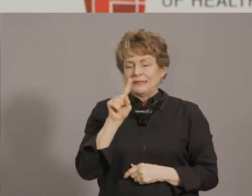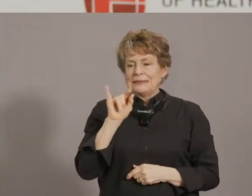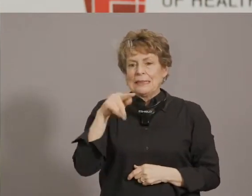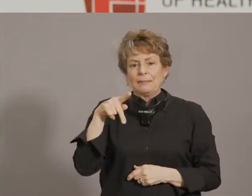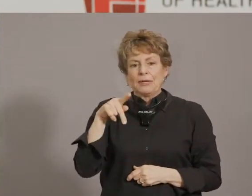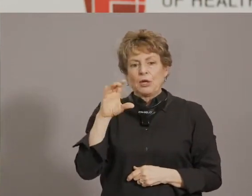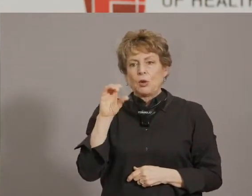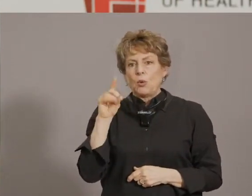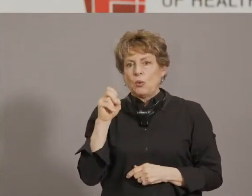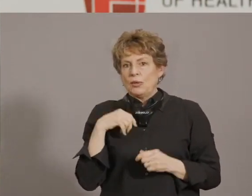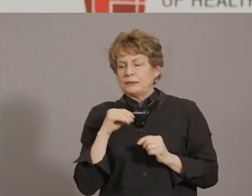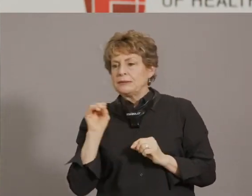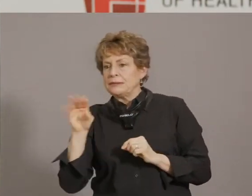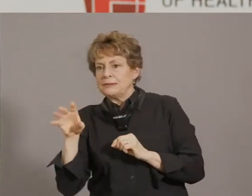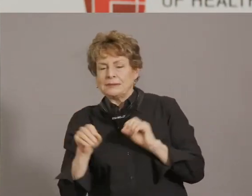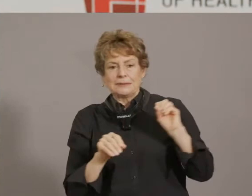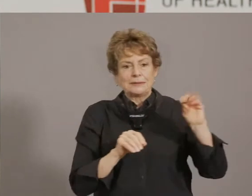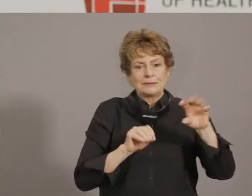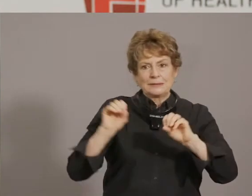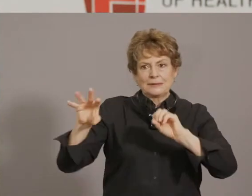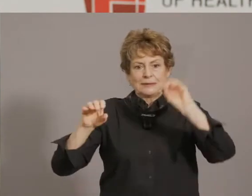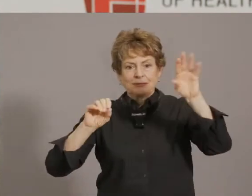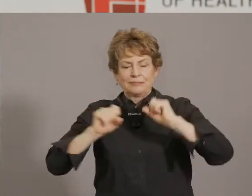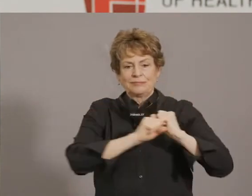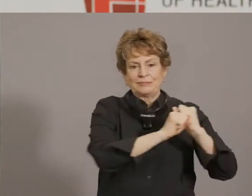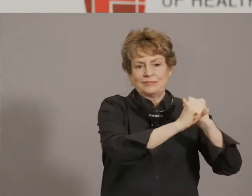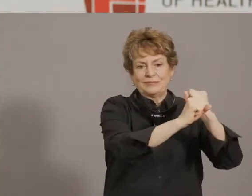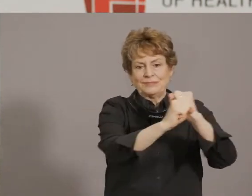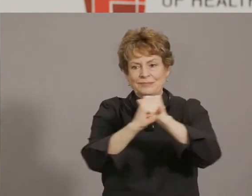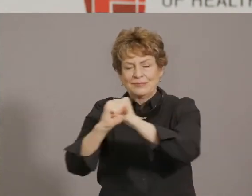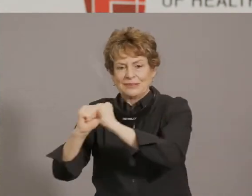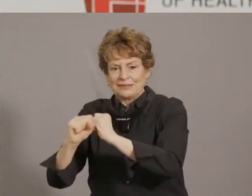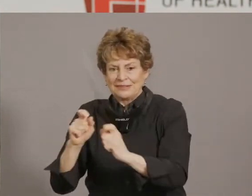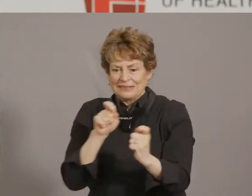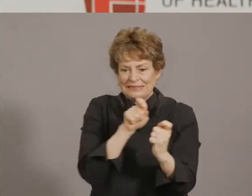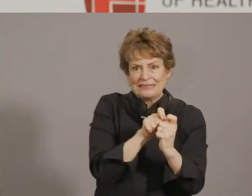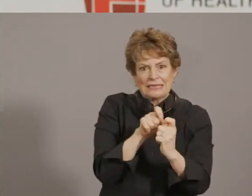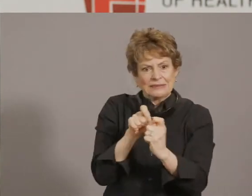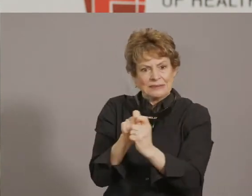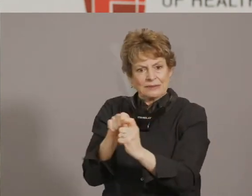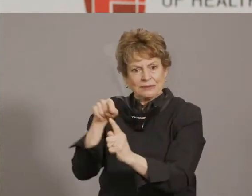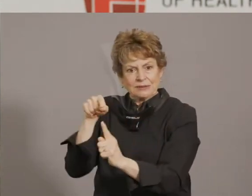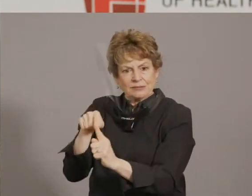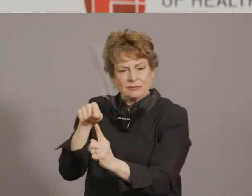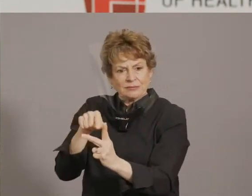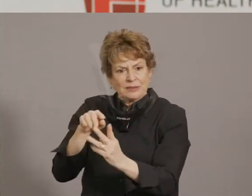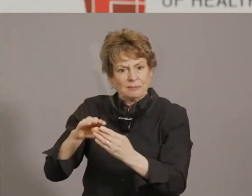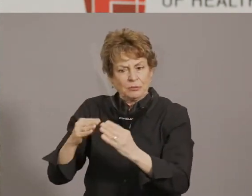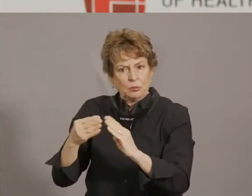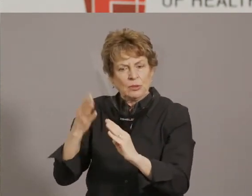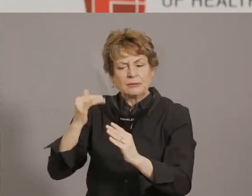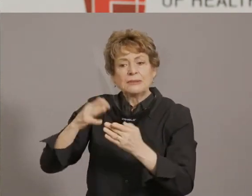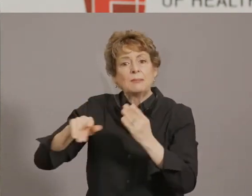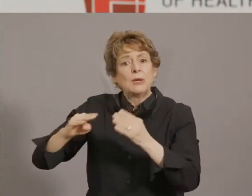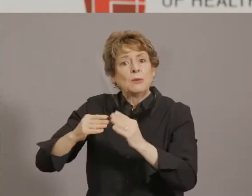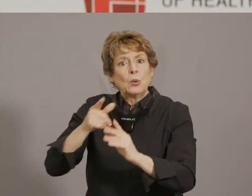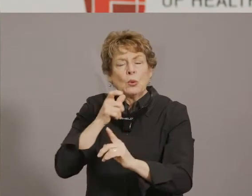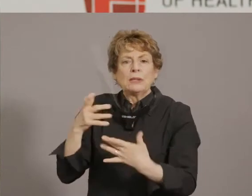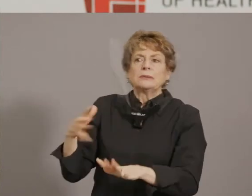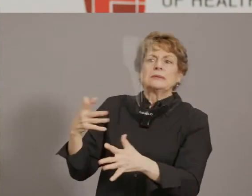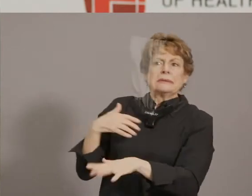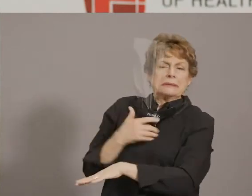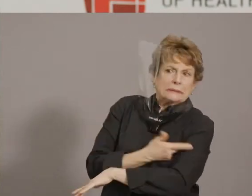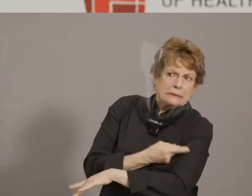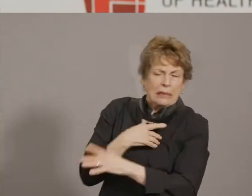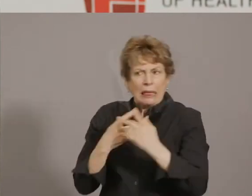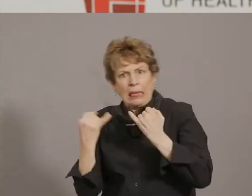we have vaccine hesitant or vaccine fearful communities that we still want their over 65